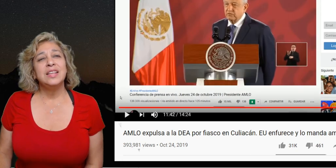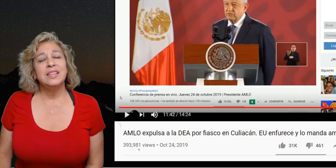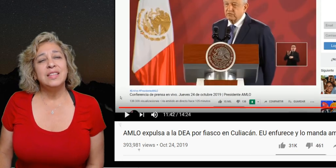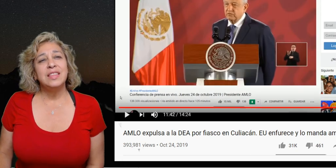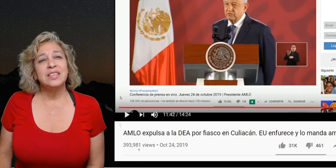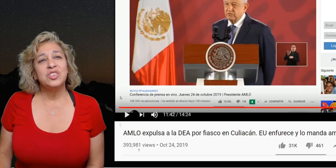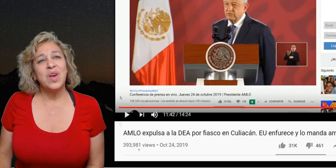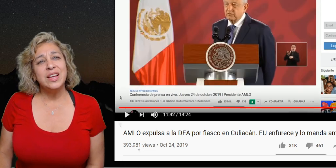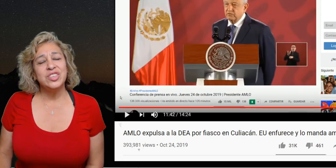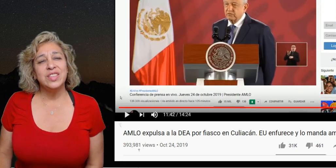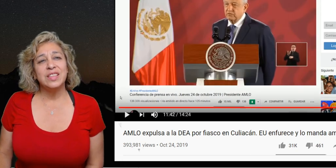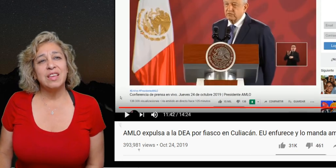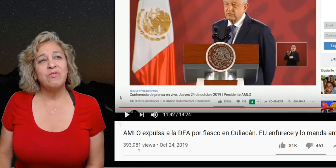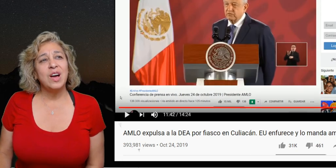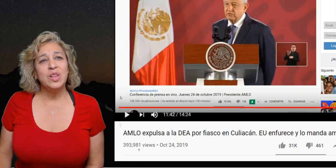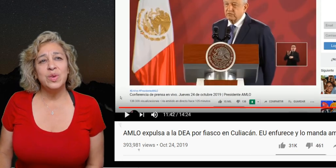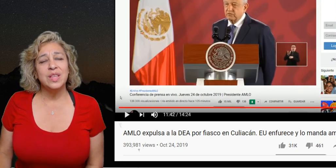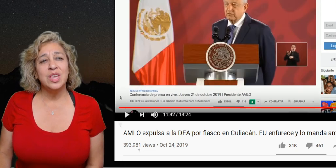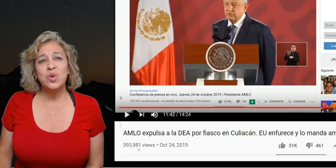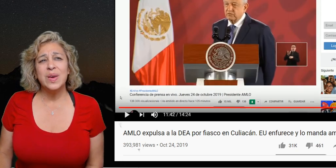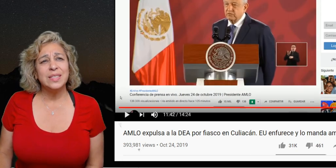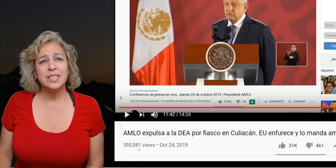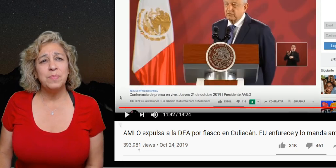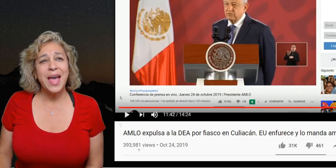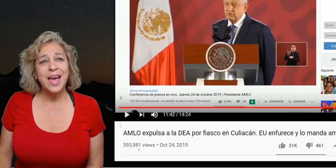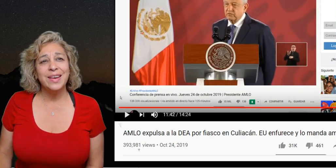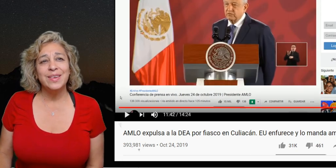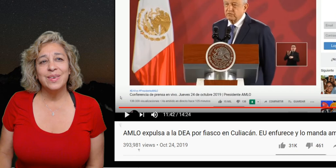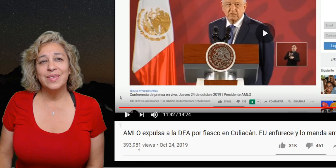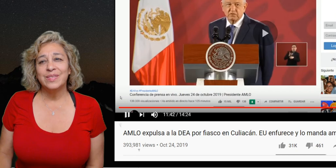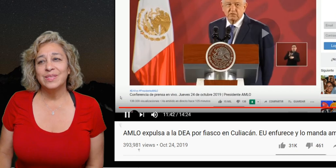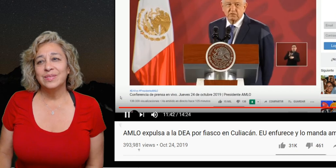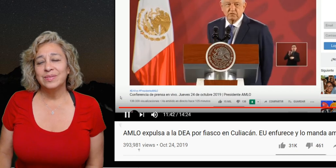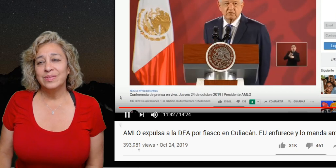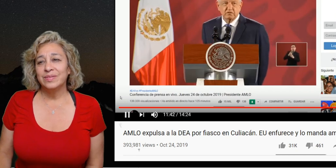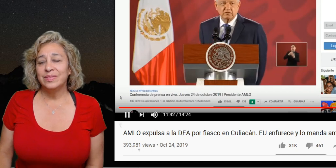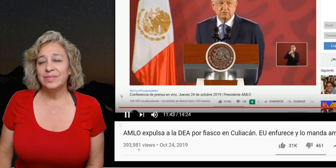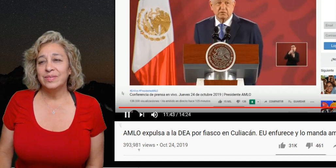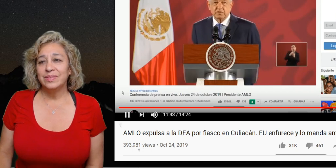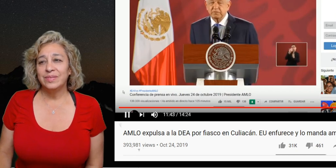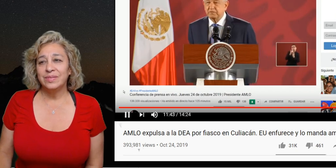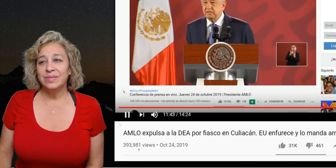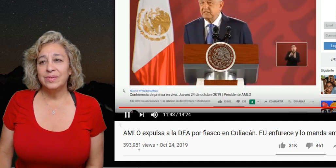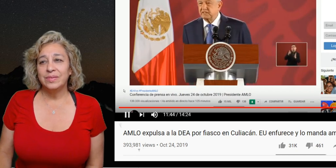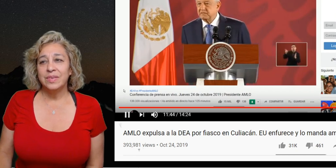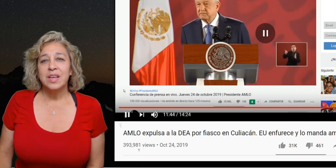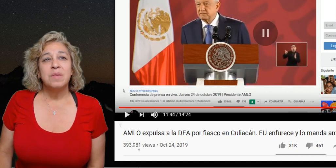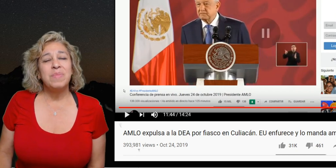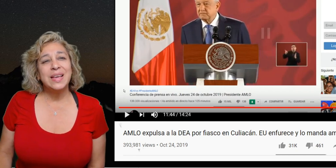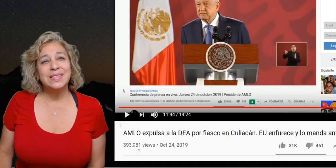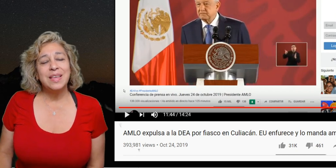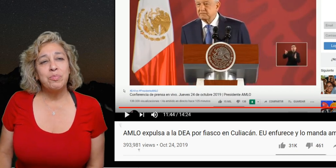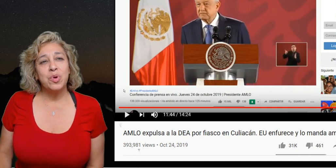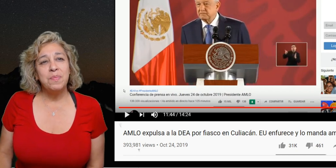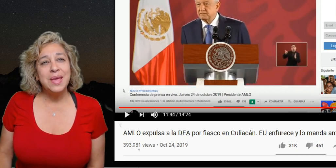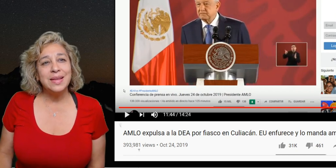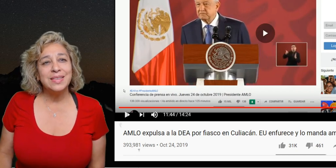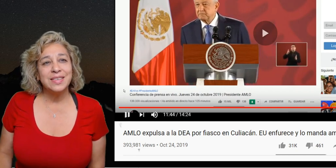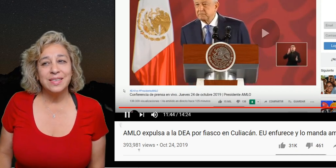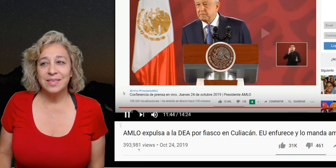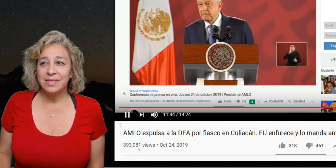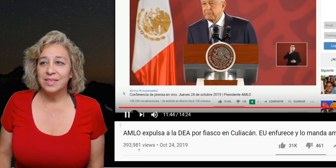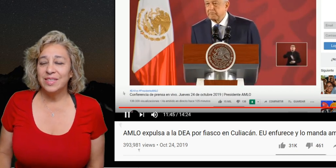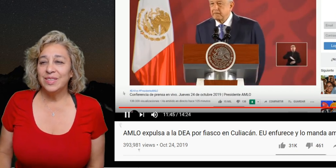that it, the strategy that they follow in the U.S. is bad. Porque permiten, because they